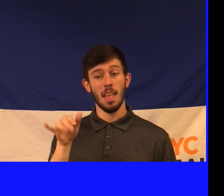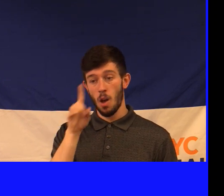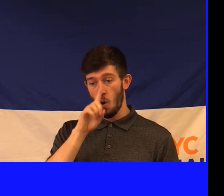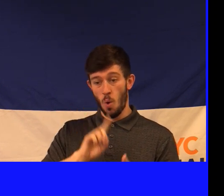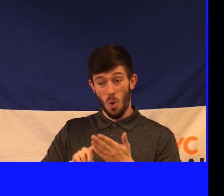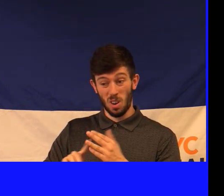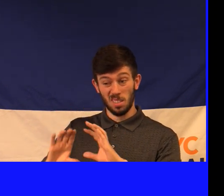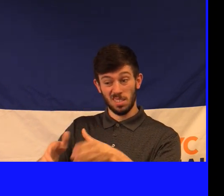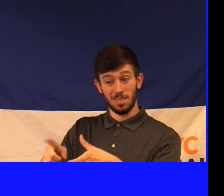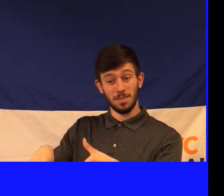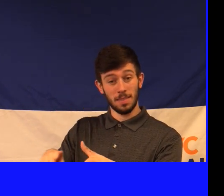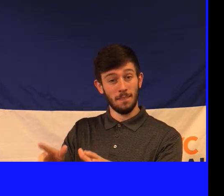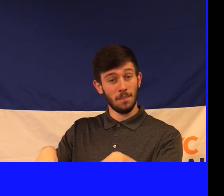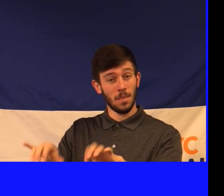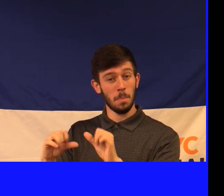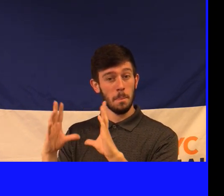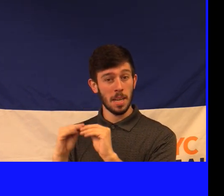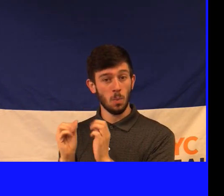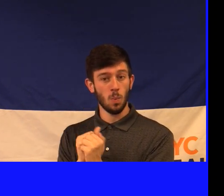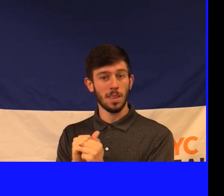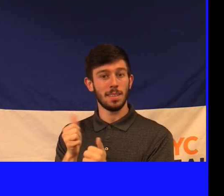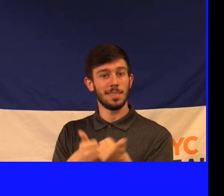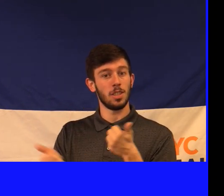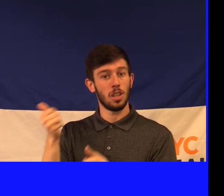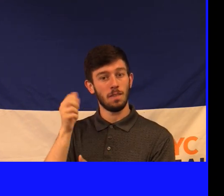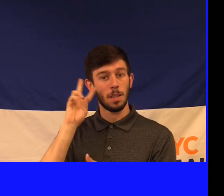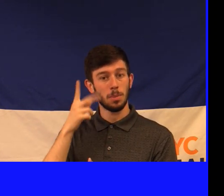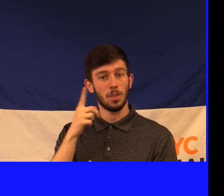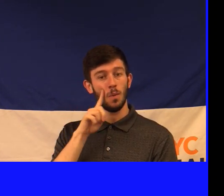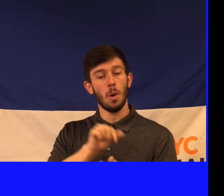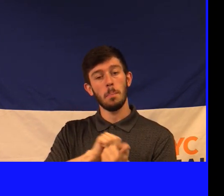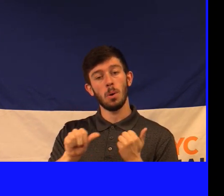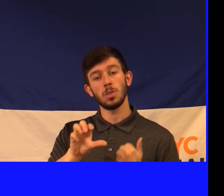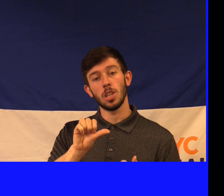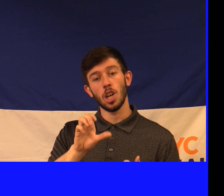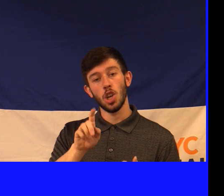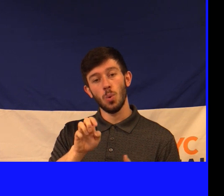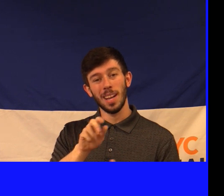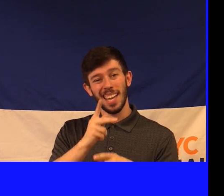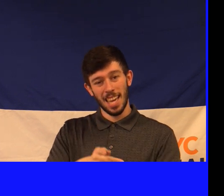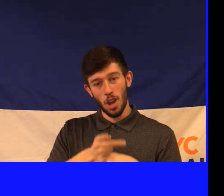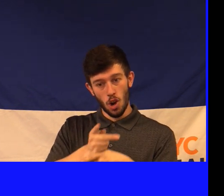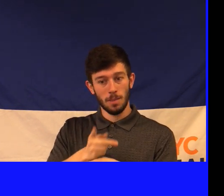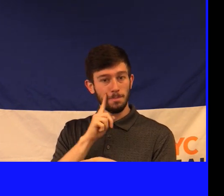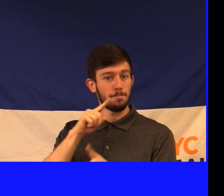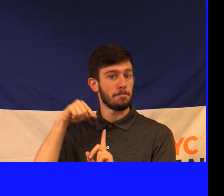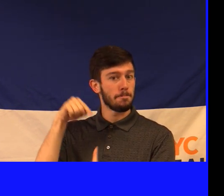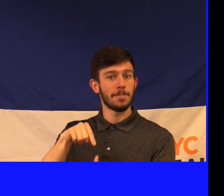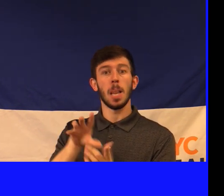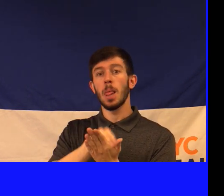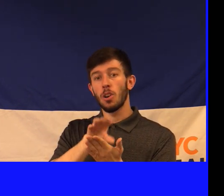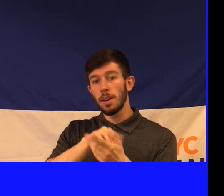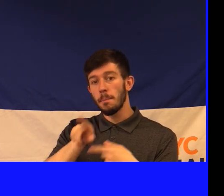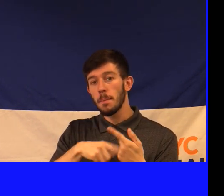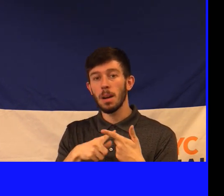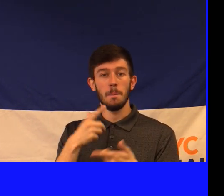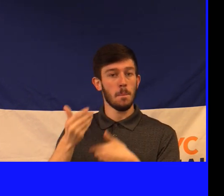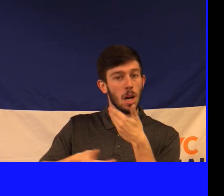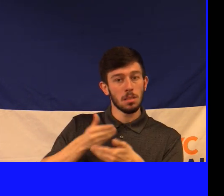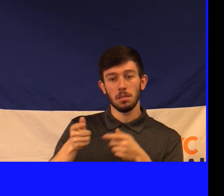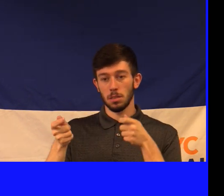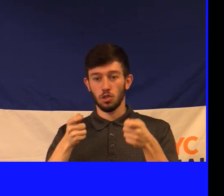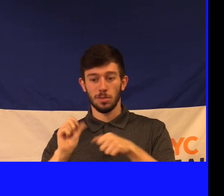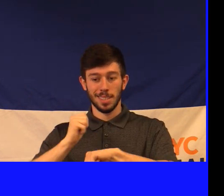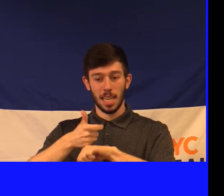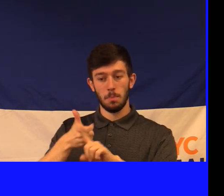individual meeting with the Senior Vice President of Post-Acute Care for the purpose of learning about the process and controls set up by